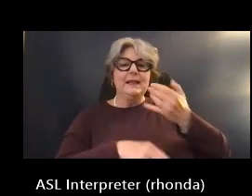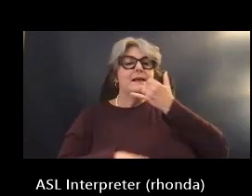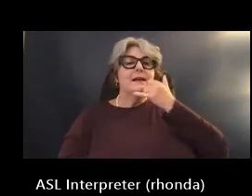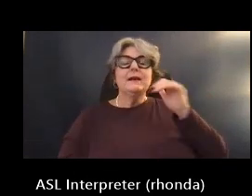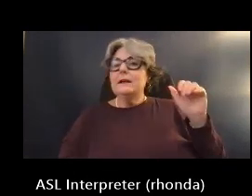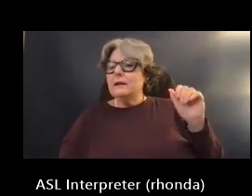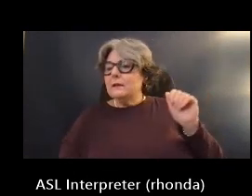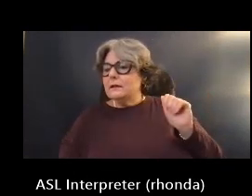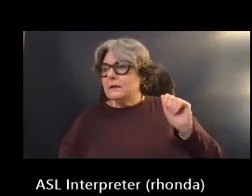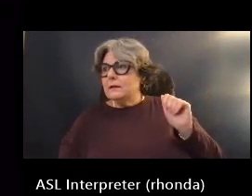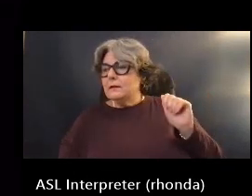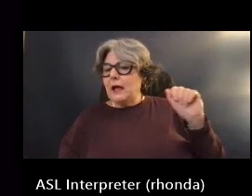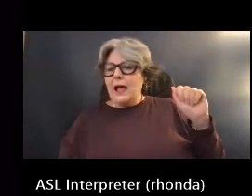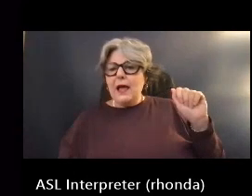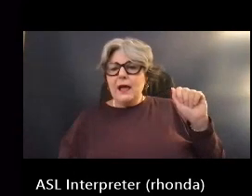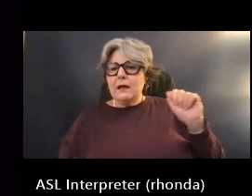AC